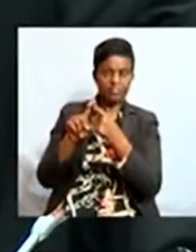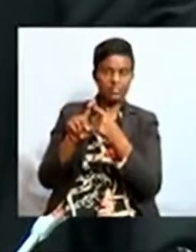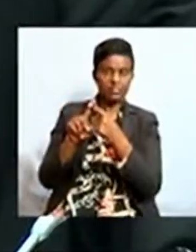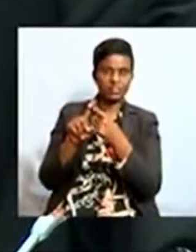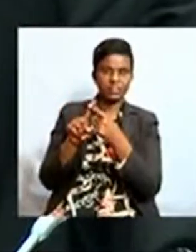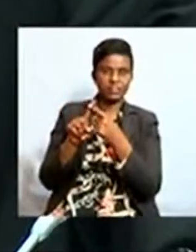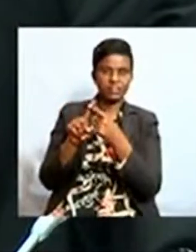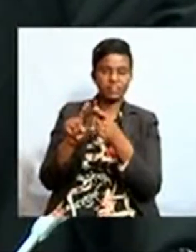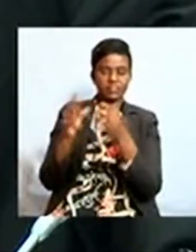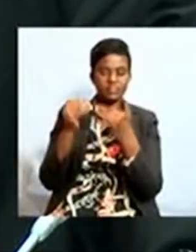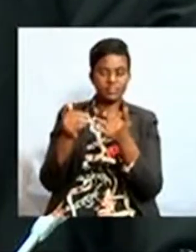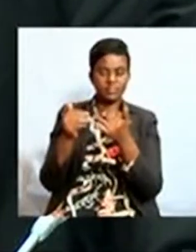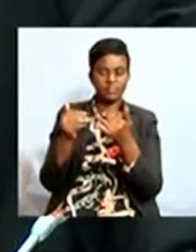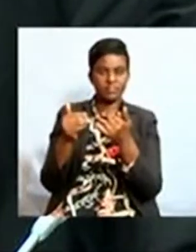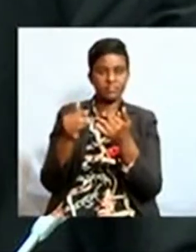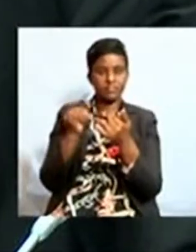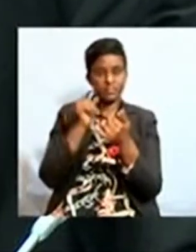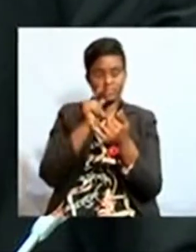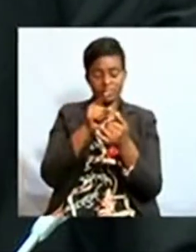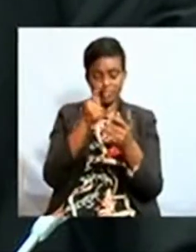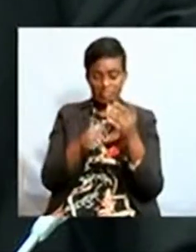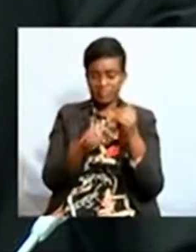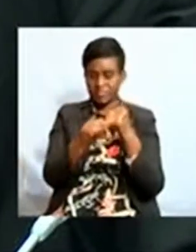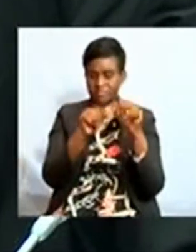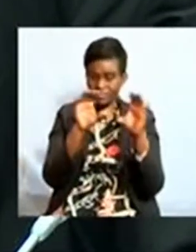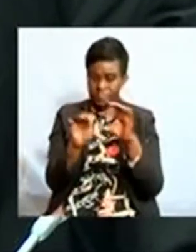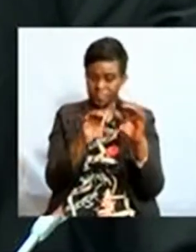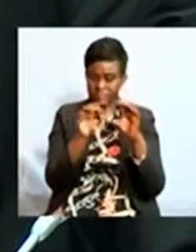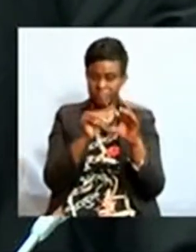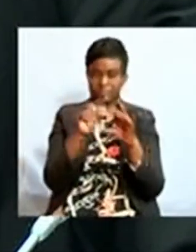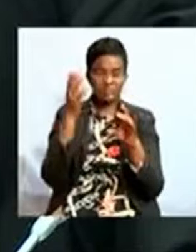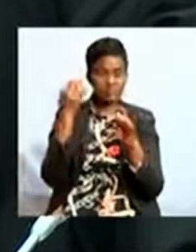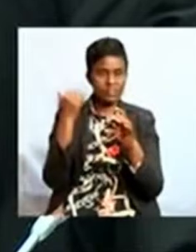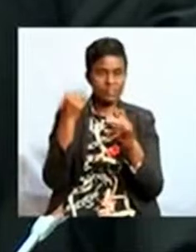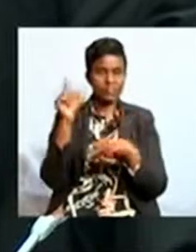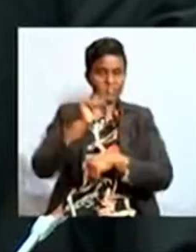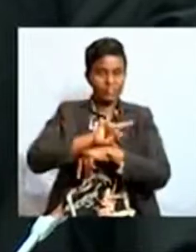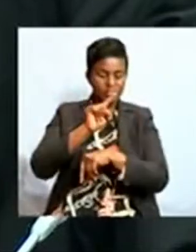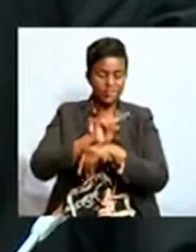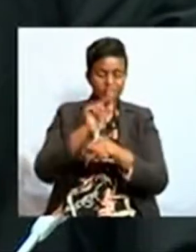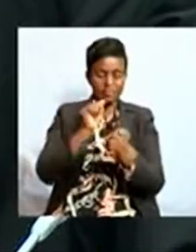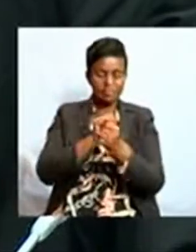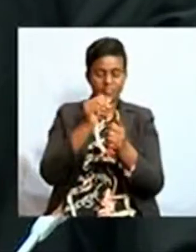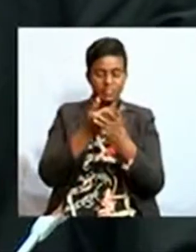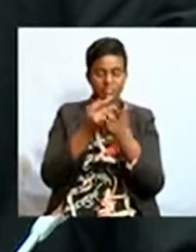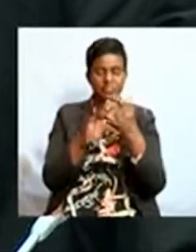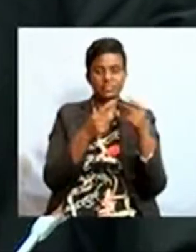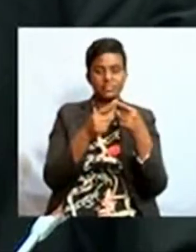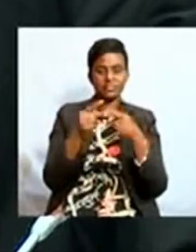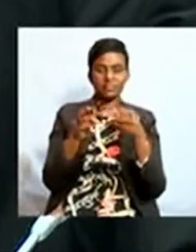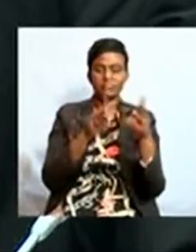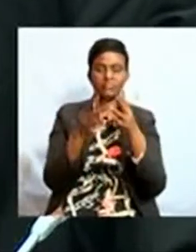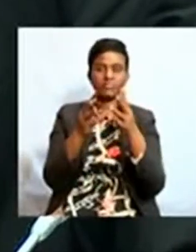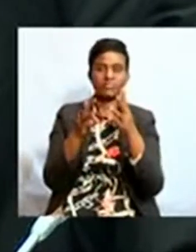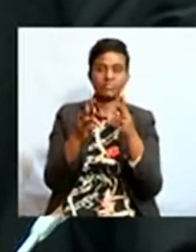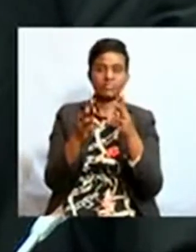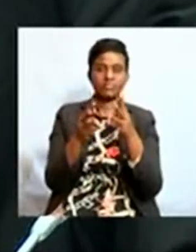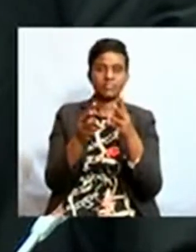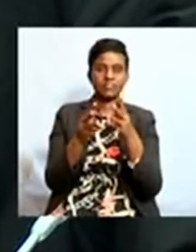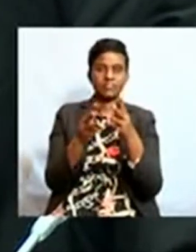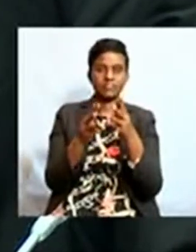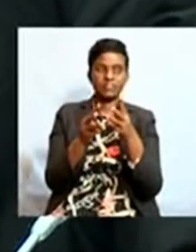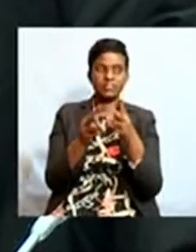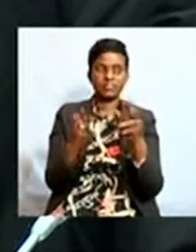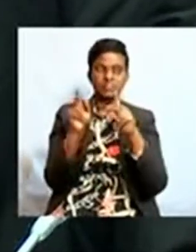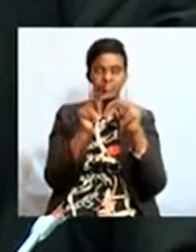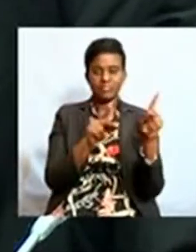revenue. Now where we ended up, it was being used as a VAT collection mechanism. Recording in progress. Appears to be